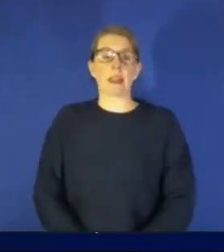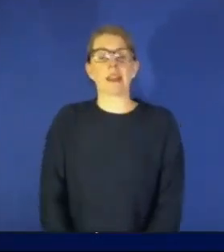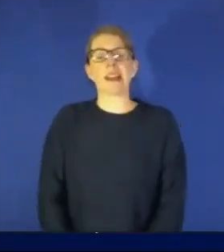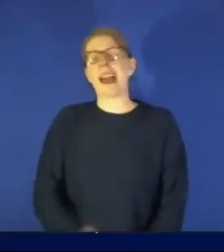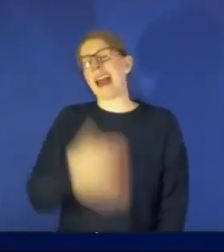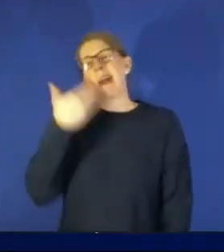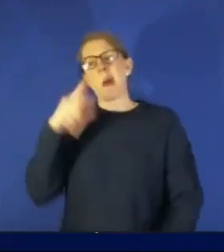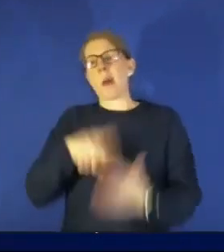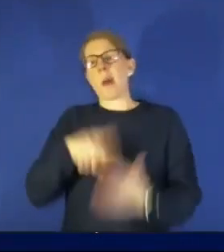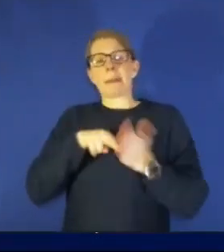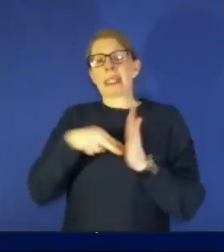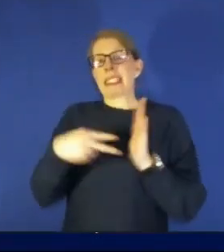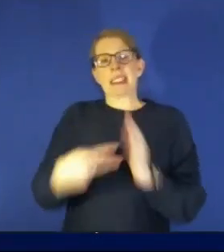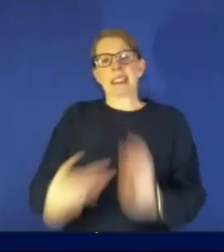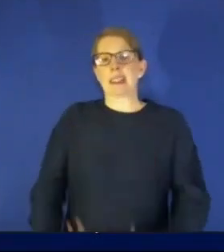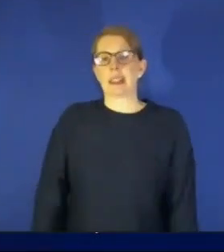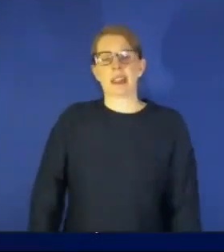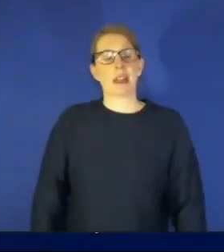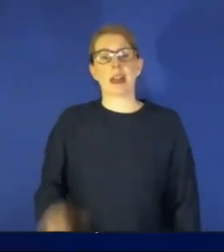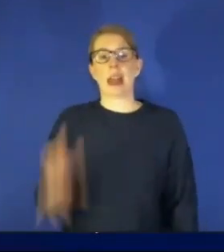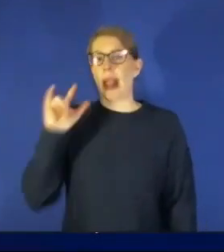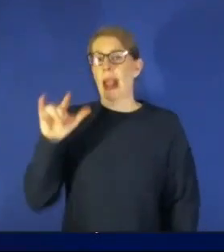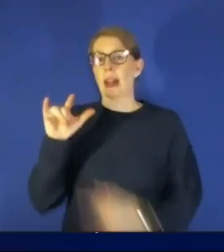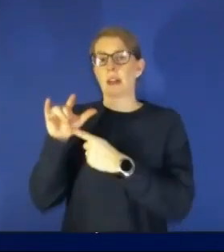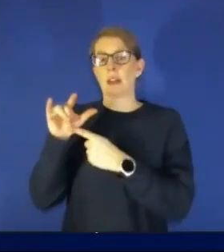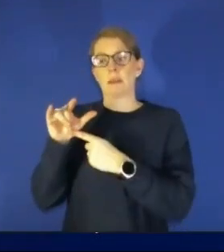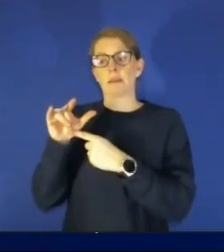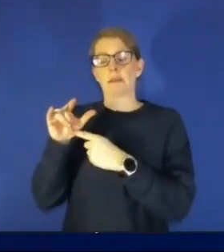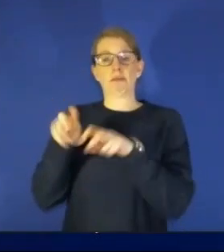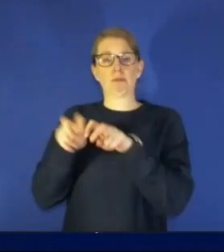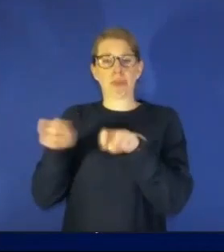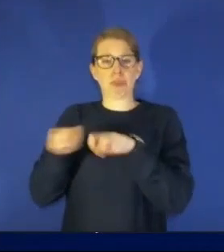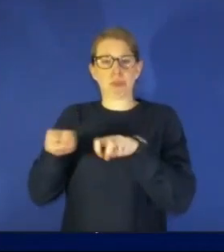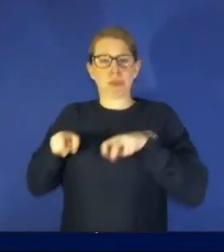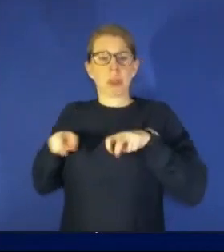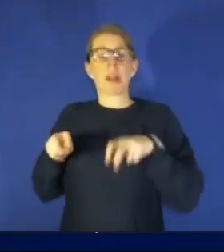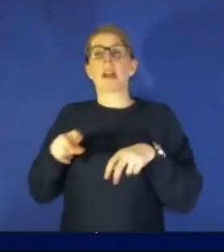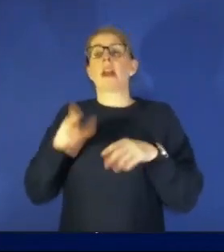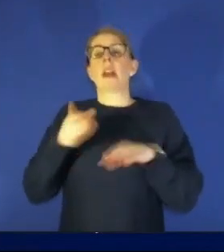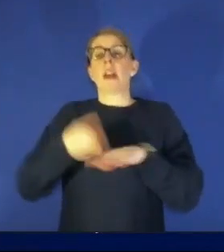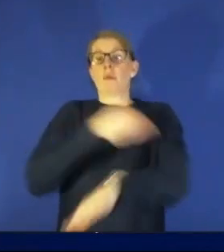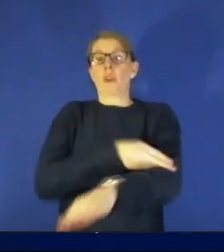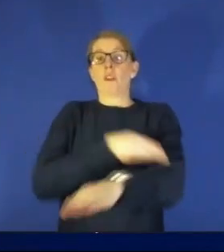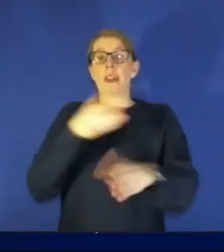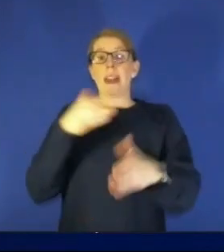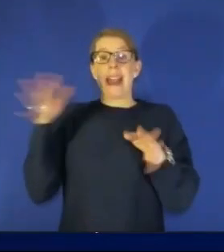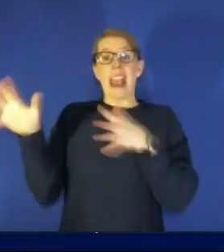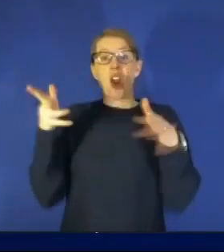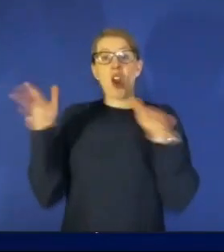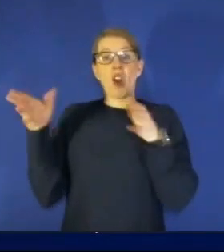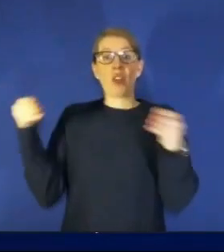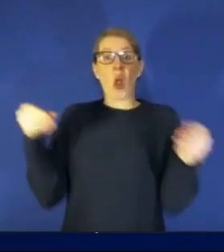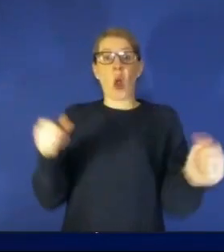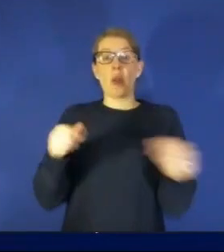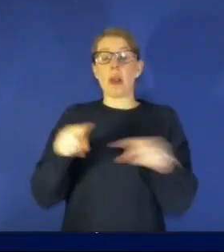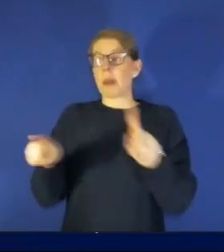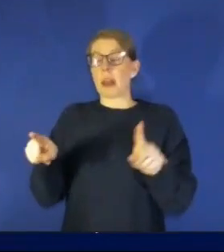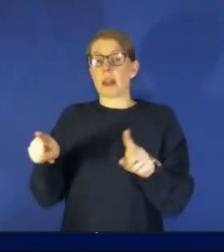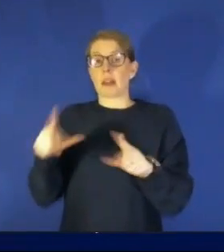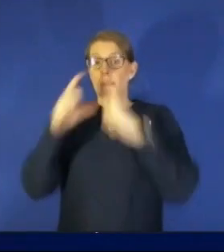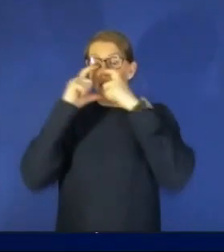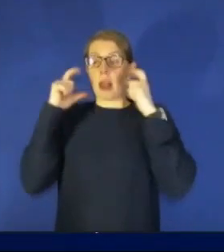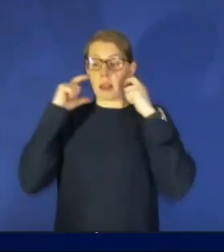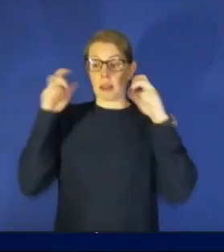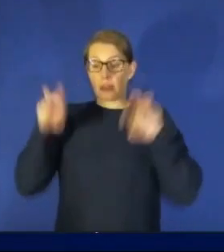I think it's, airlines are closely packed. They've really improved their airflow. We've talked about that before. But when you take masks off, the person's next to you is sick. I don't know how